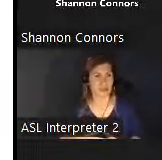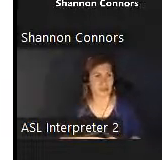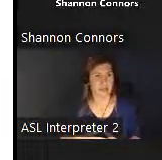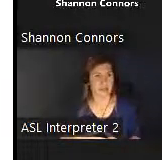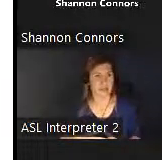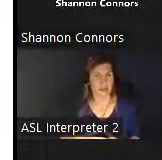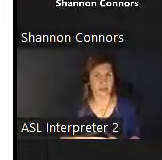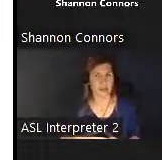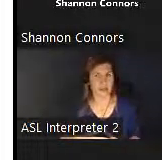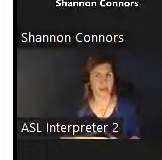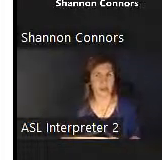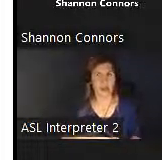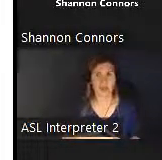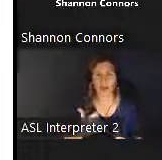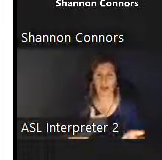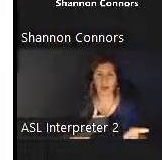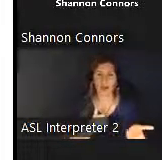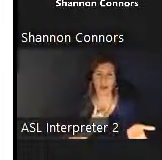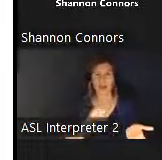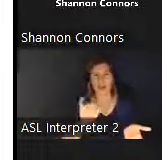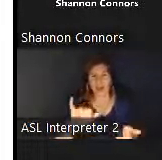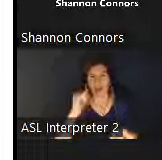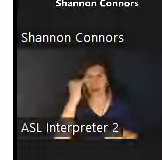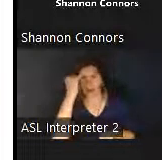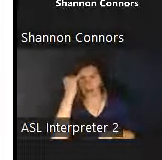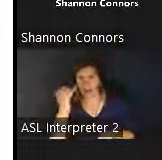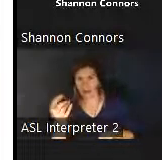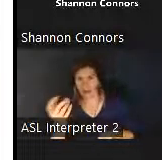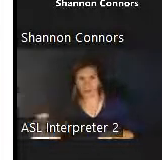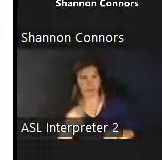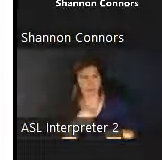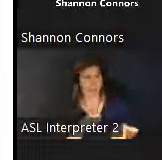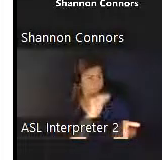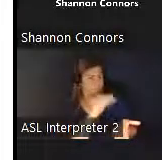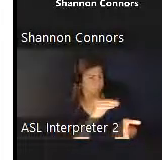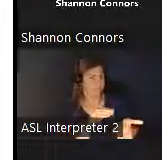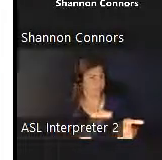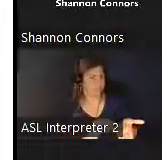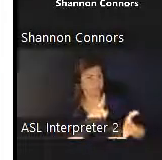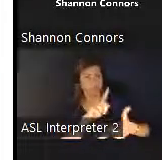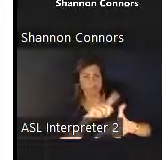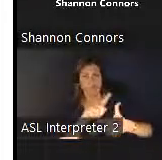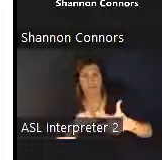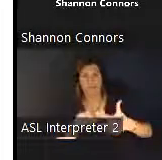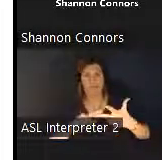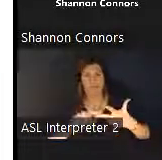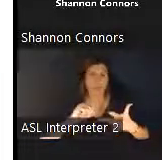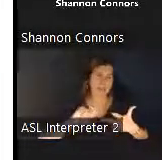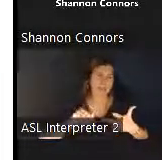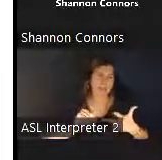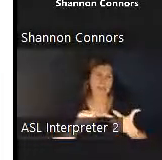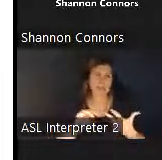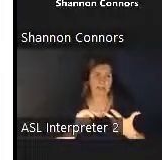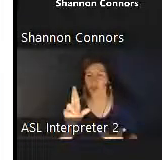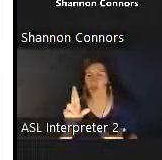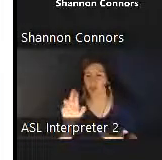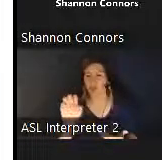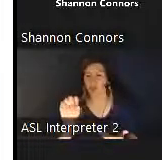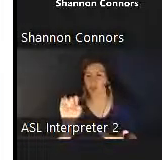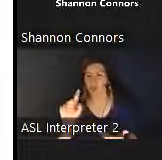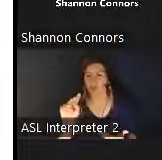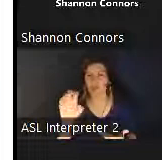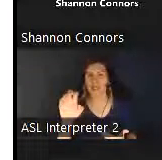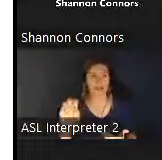And I organized these according to resistance, resilience, transition, just to kind of highlight that they